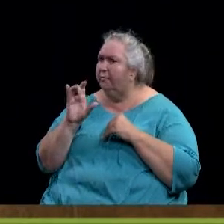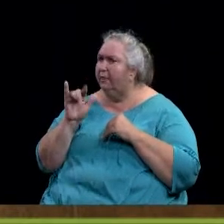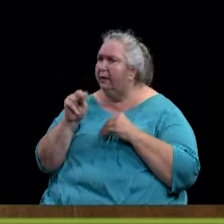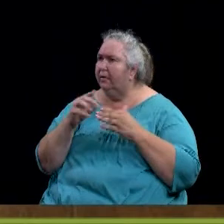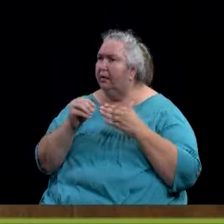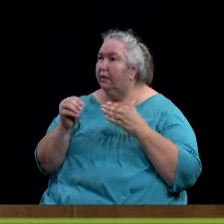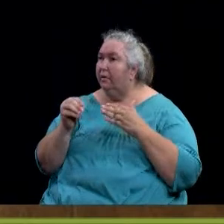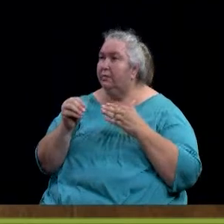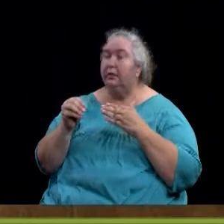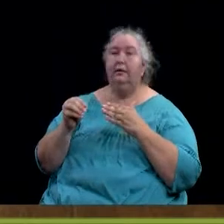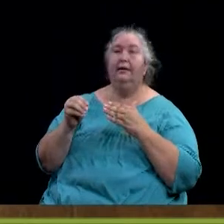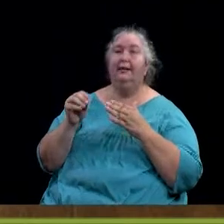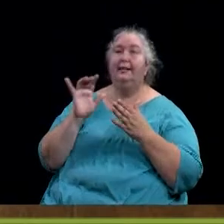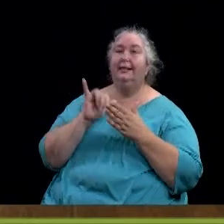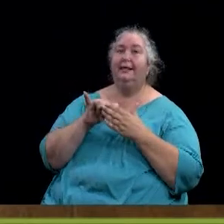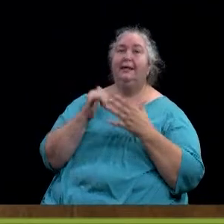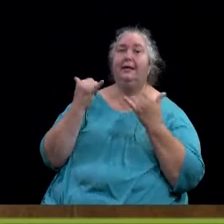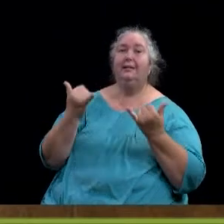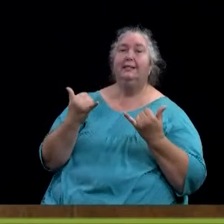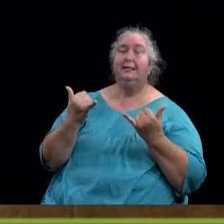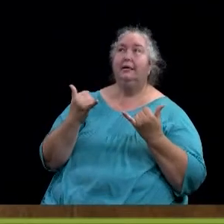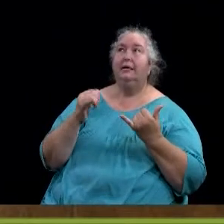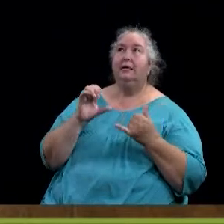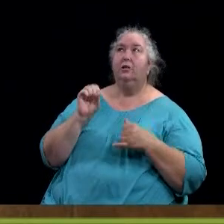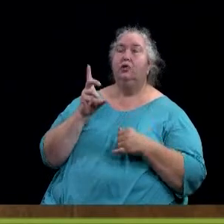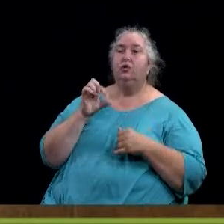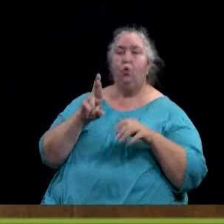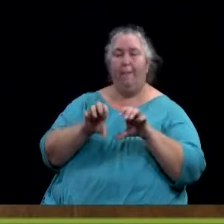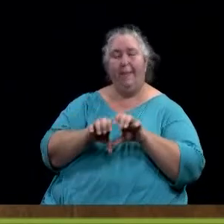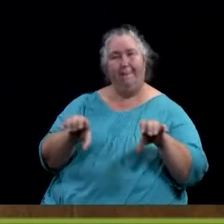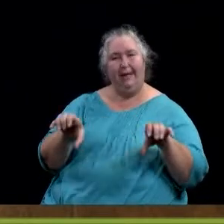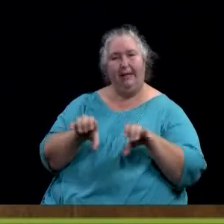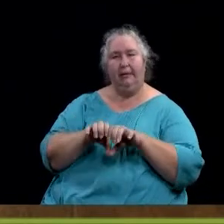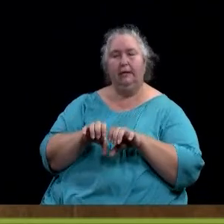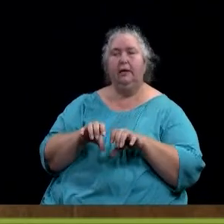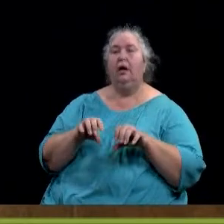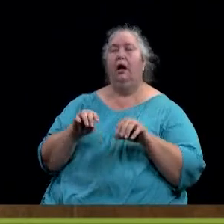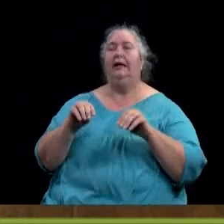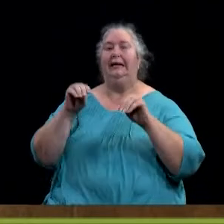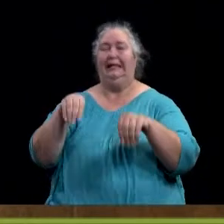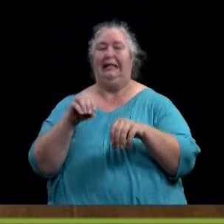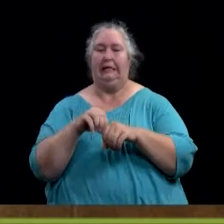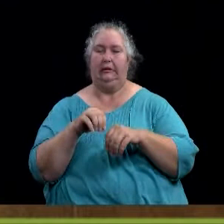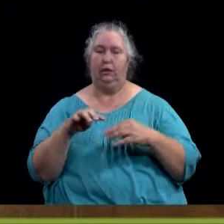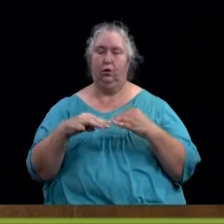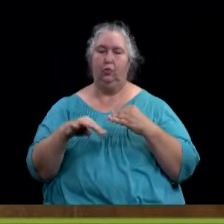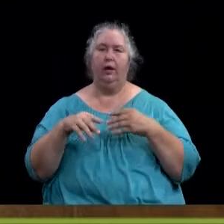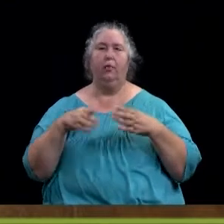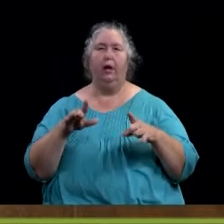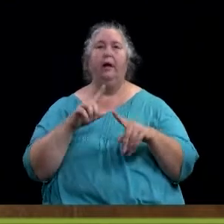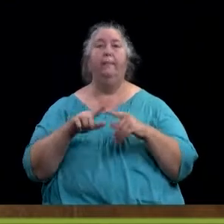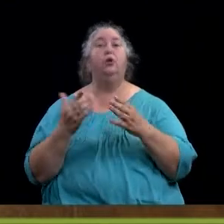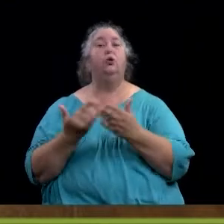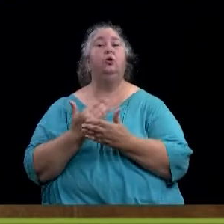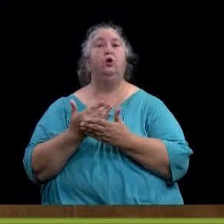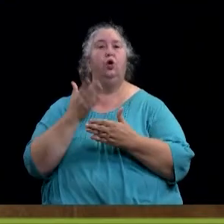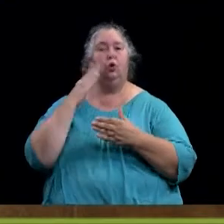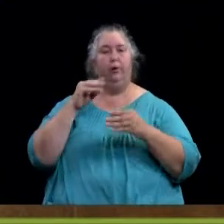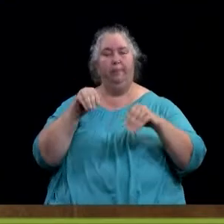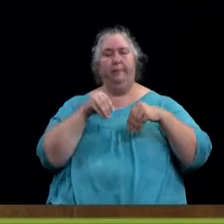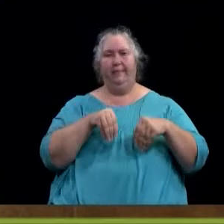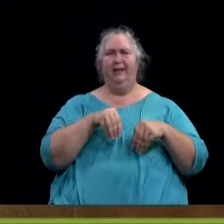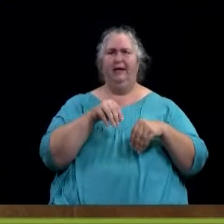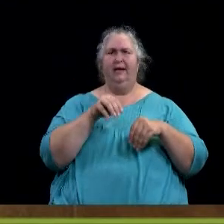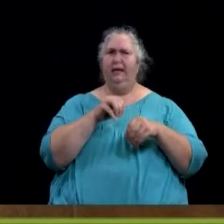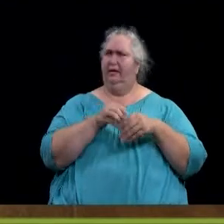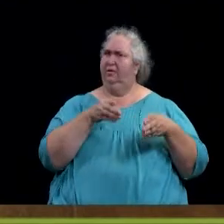currently sit in drainage ways with new sewer lines that will sit in the streets. The project should reduce our leaks and necessary repairs